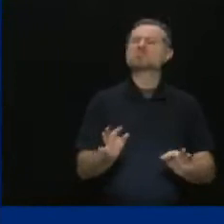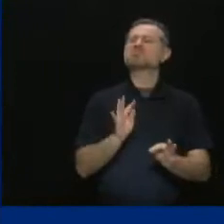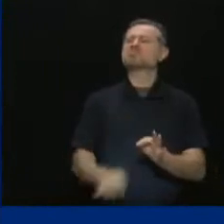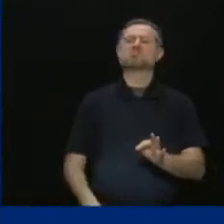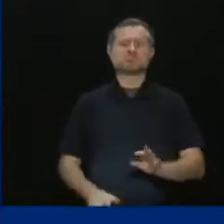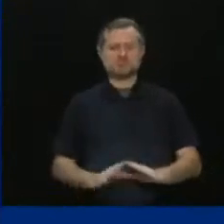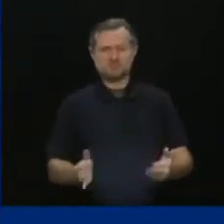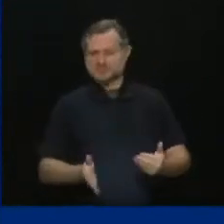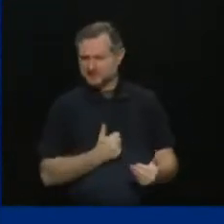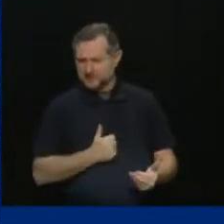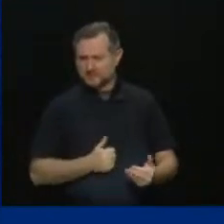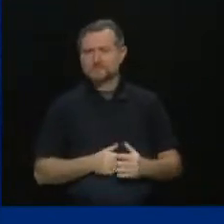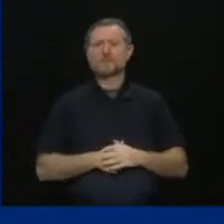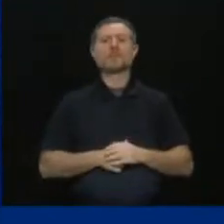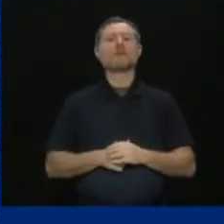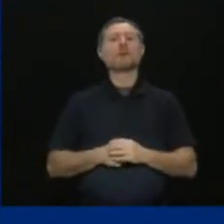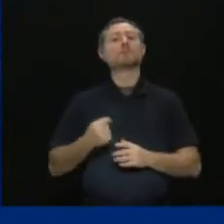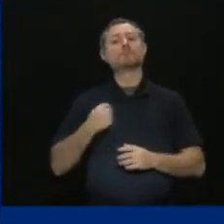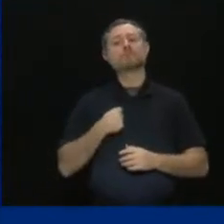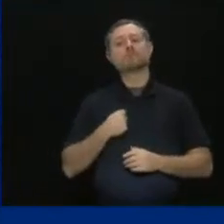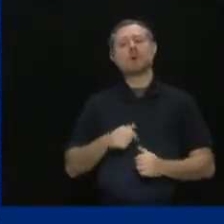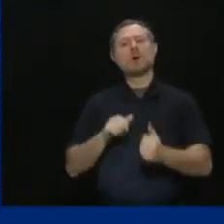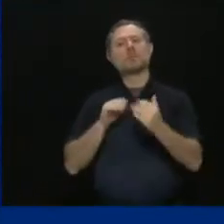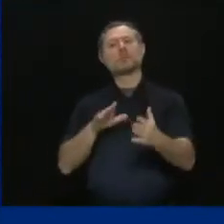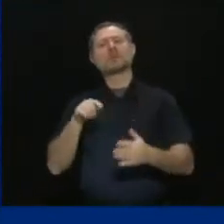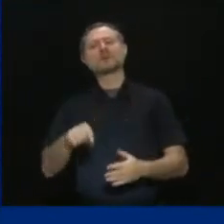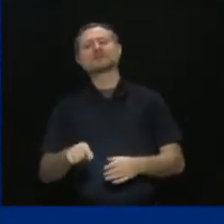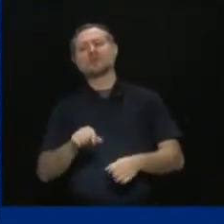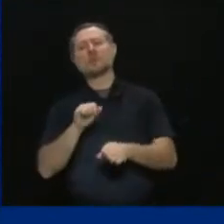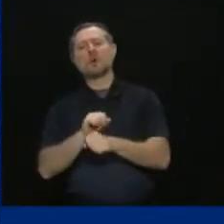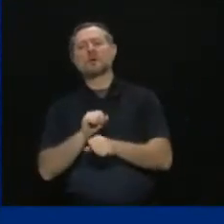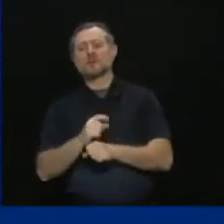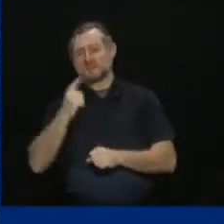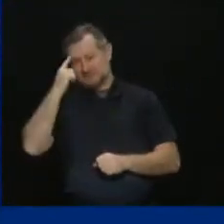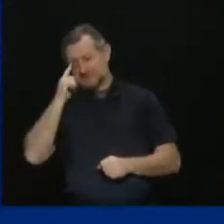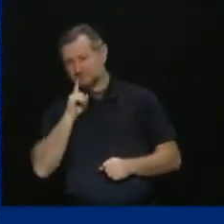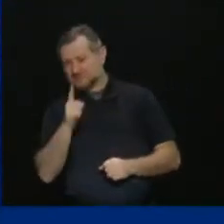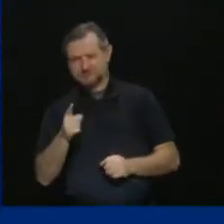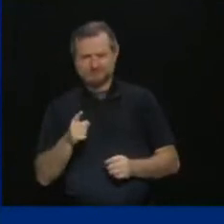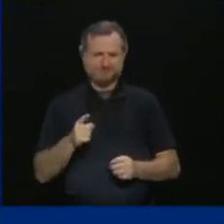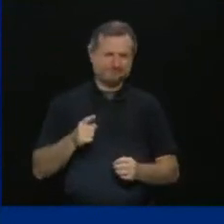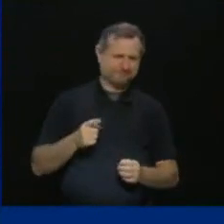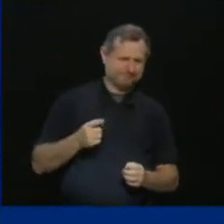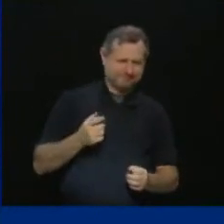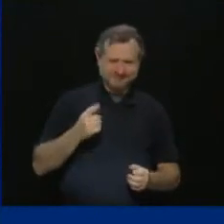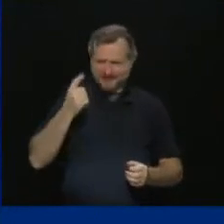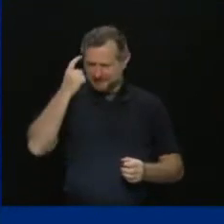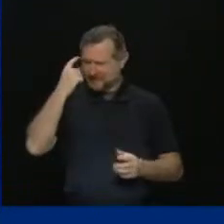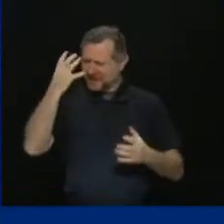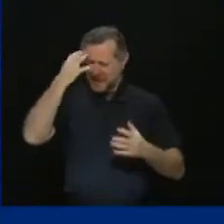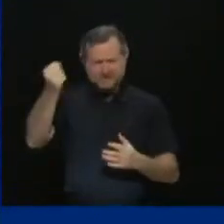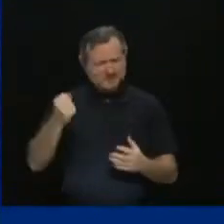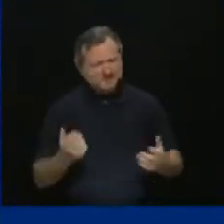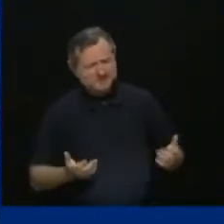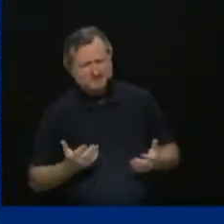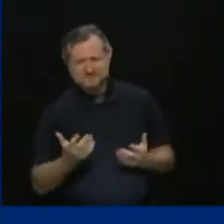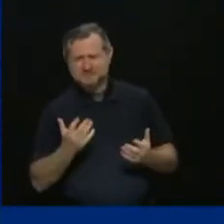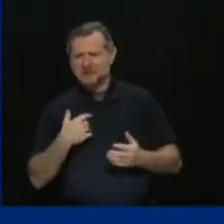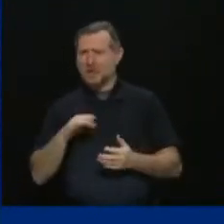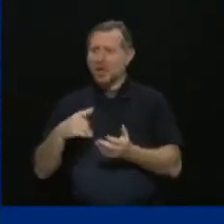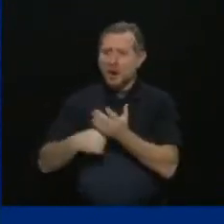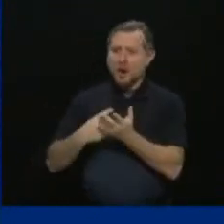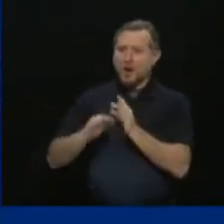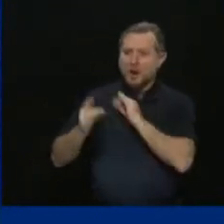this job as there's just some common sense things to do, aren't there not? I mean, you've been talking about this for 7 years, some of these 5 years, where I'm